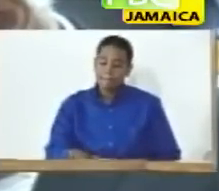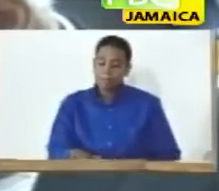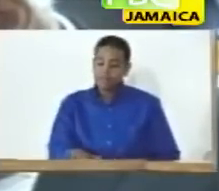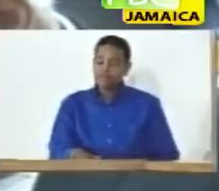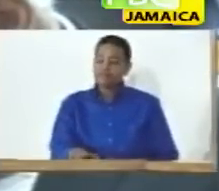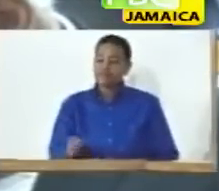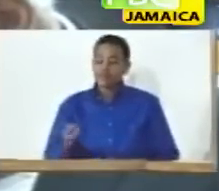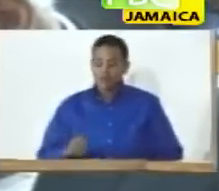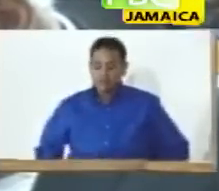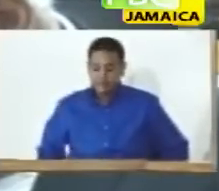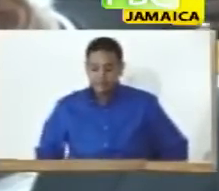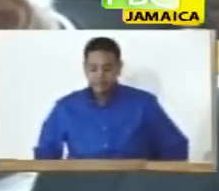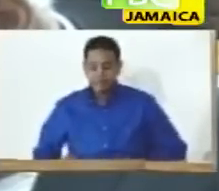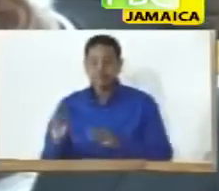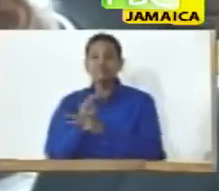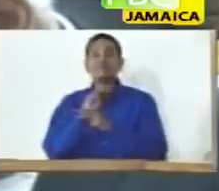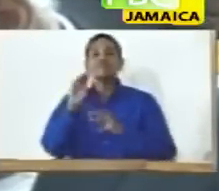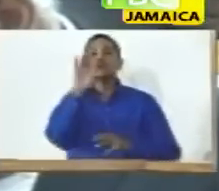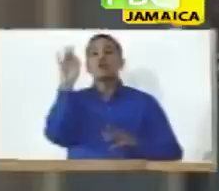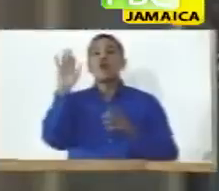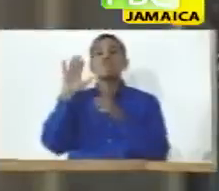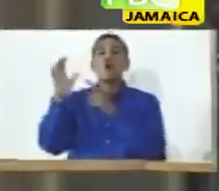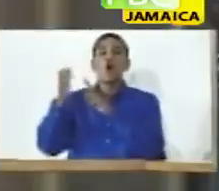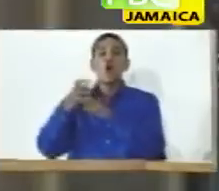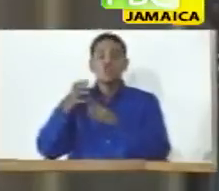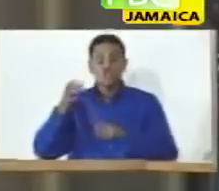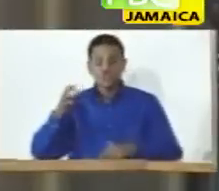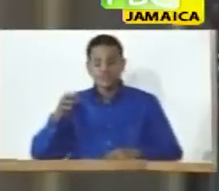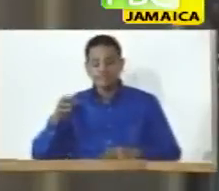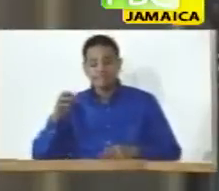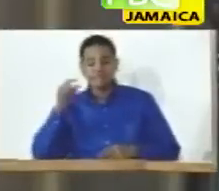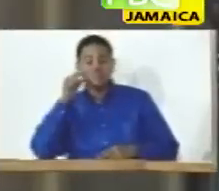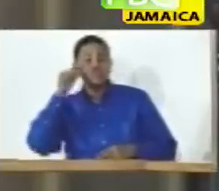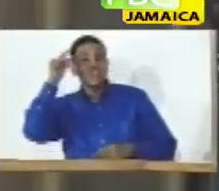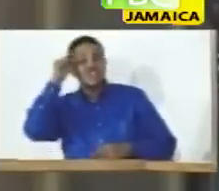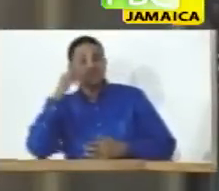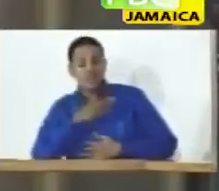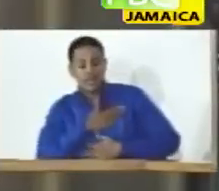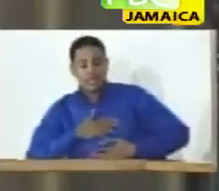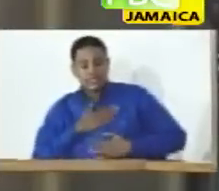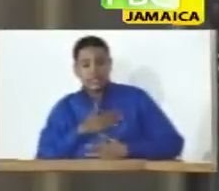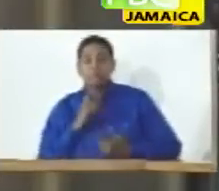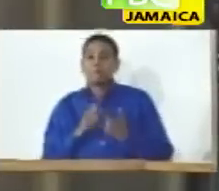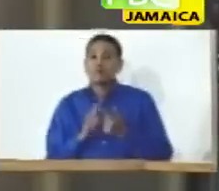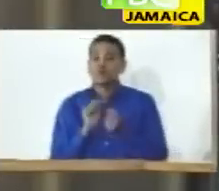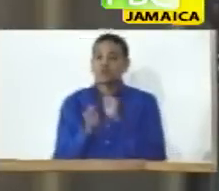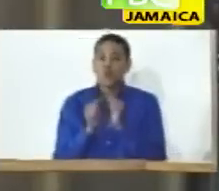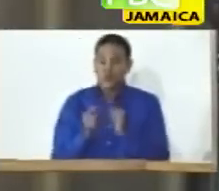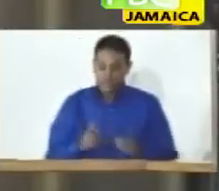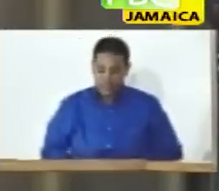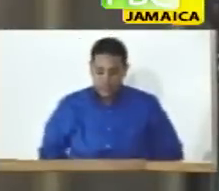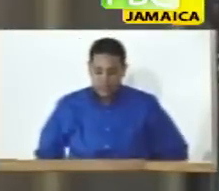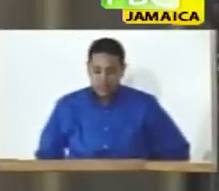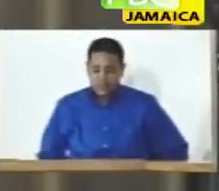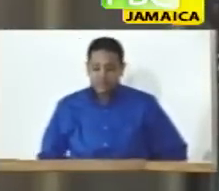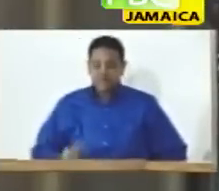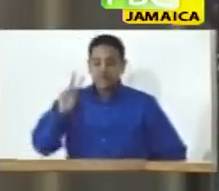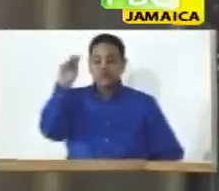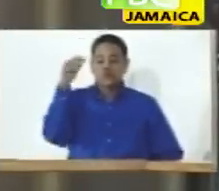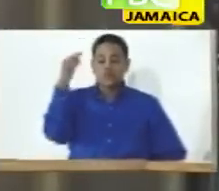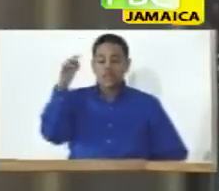The Ministry of Culture, Entertainment and Sports. In